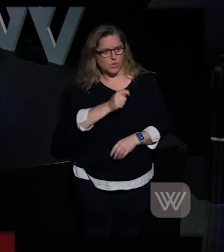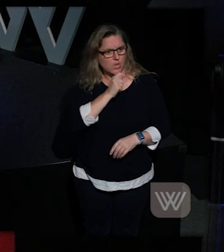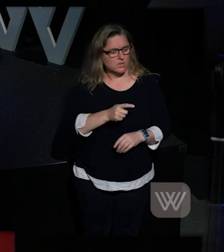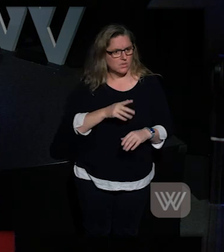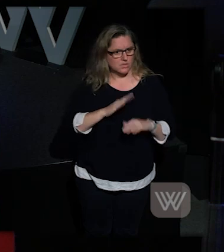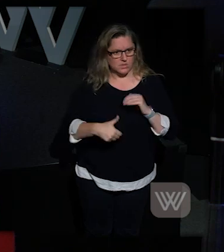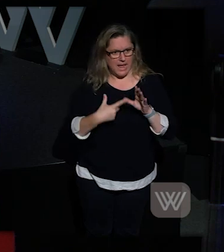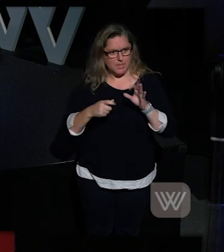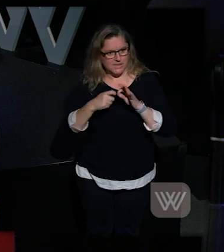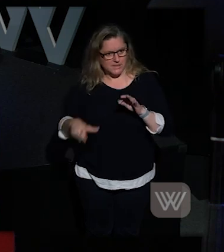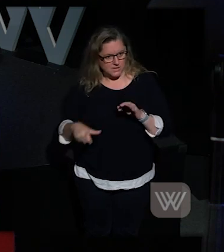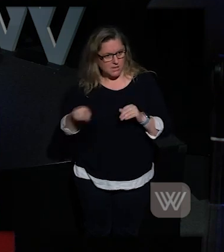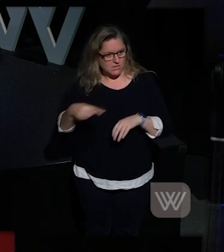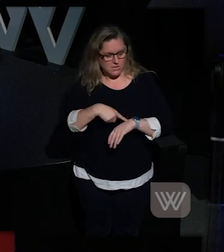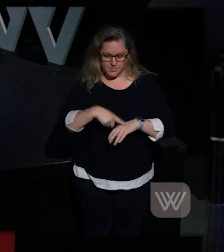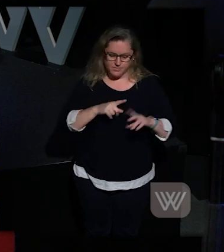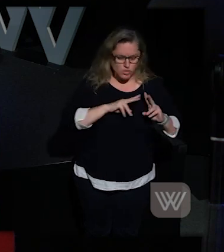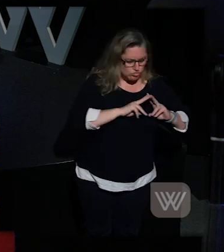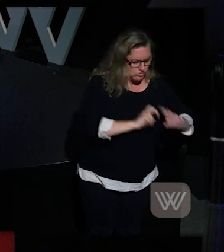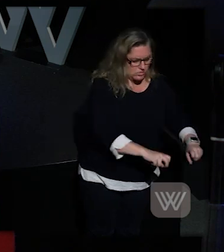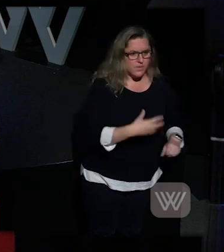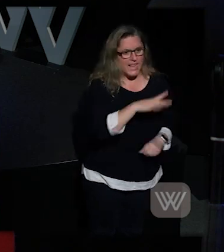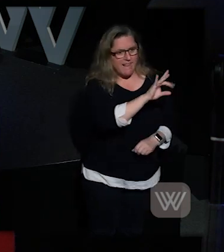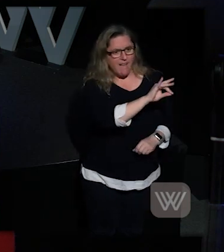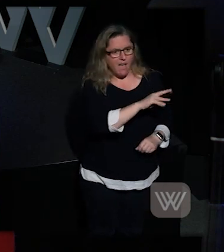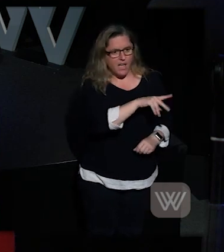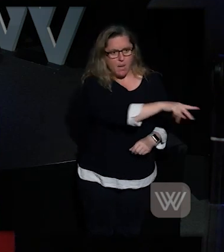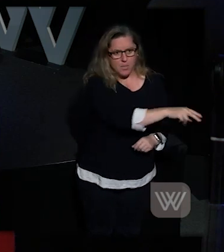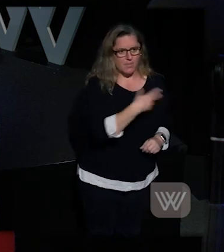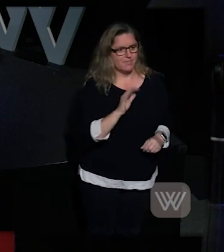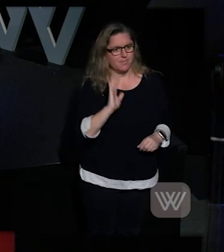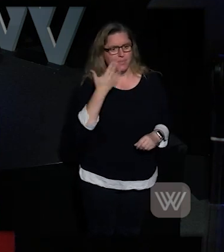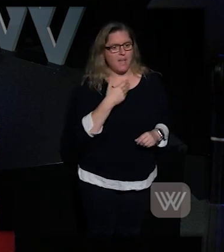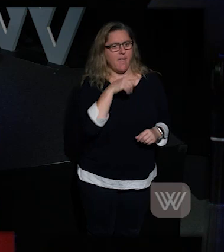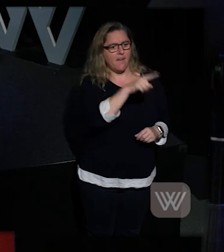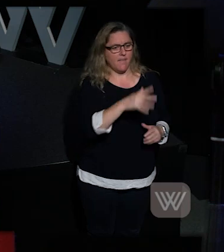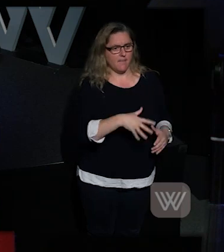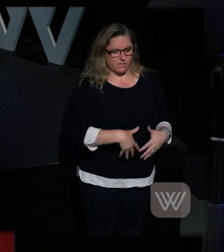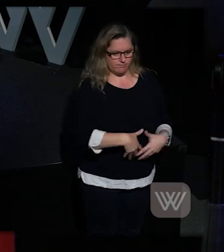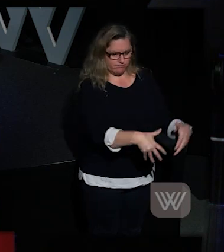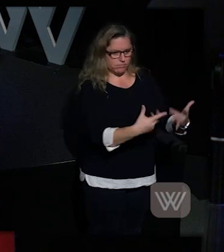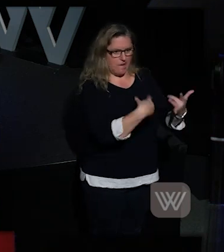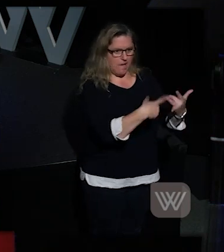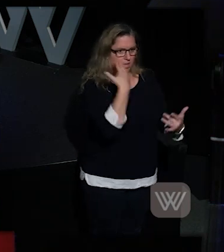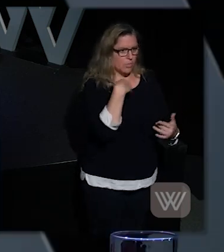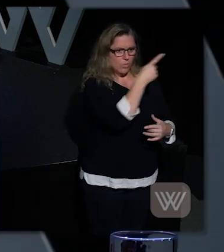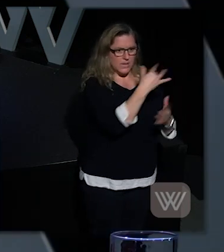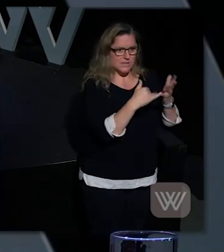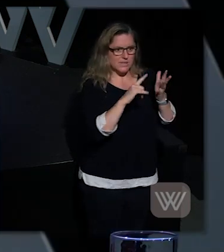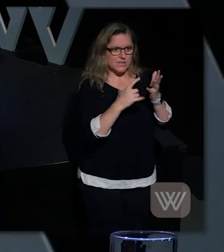the time and you were researching a story about a gay couple who had used surrogacy to have children. Yes. Can you tell us what happened?